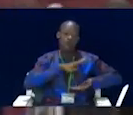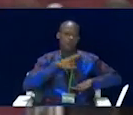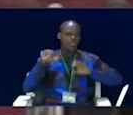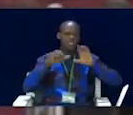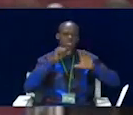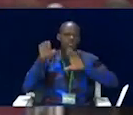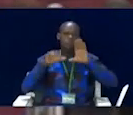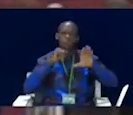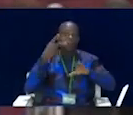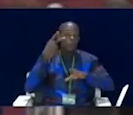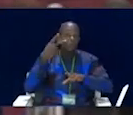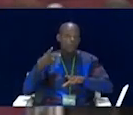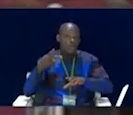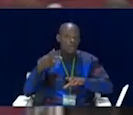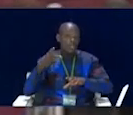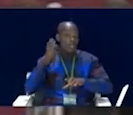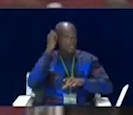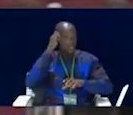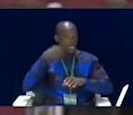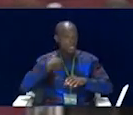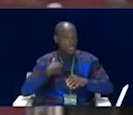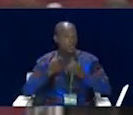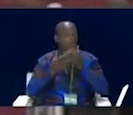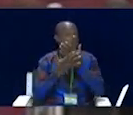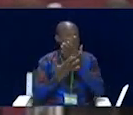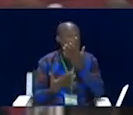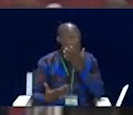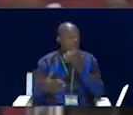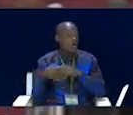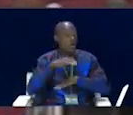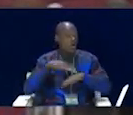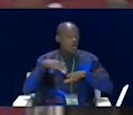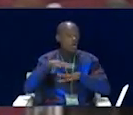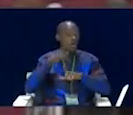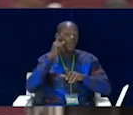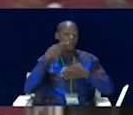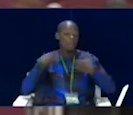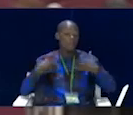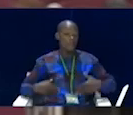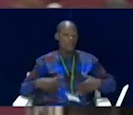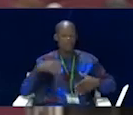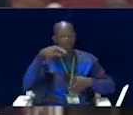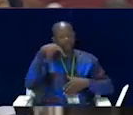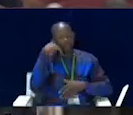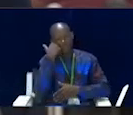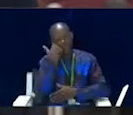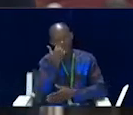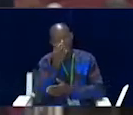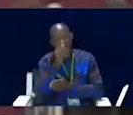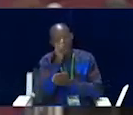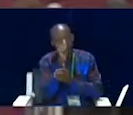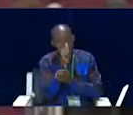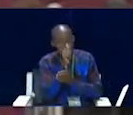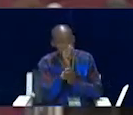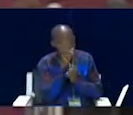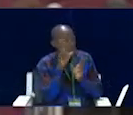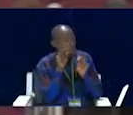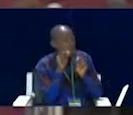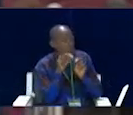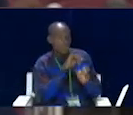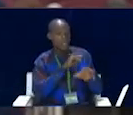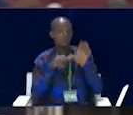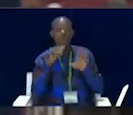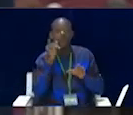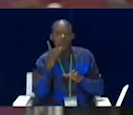that she has this, you know, she has blood all over her body and will be shy and say, no, I don't want people to know that this is my